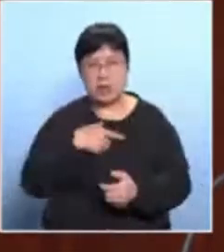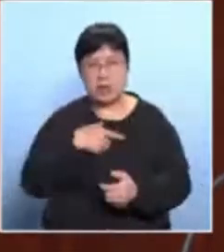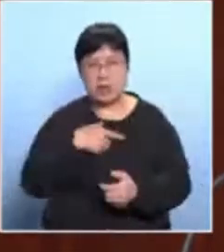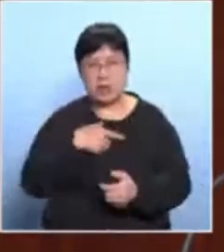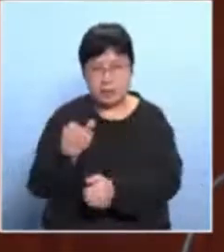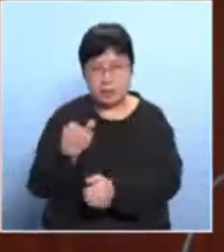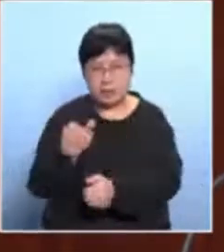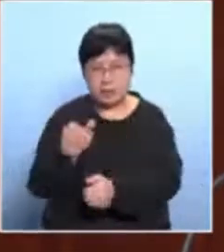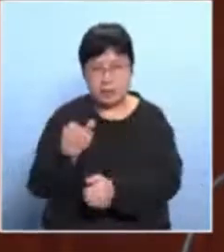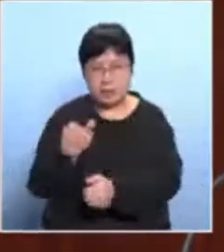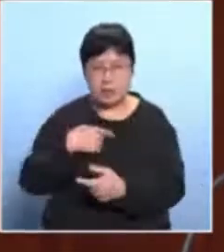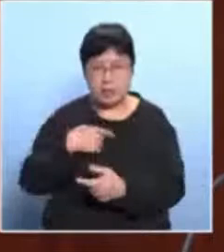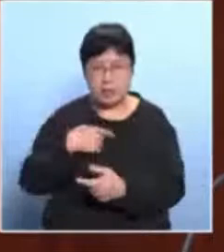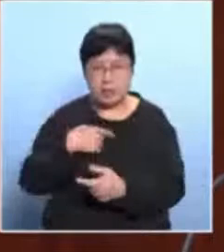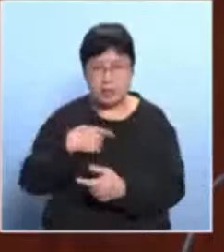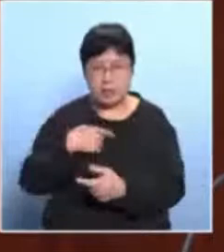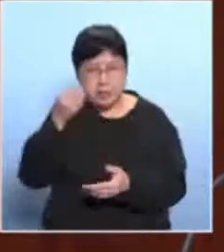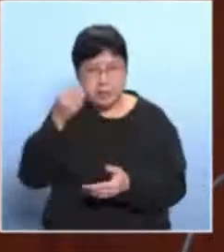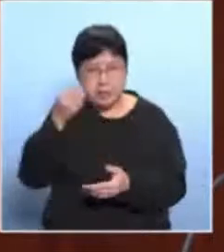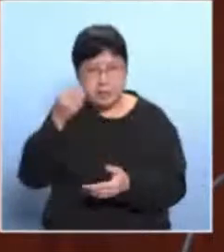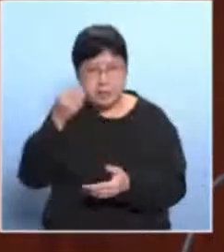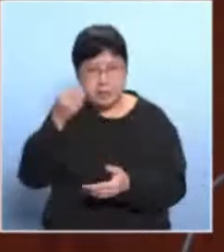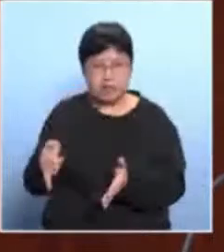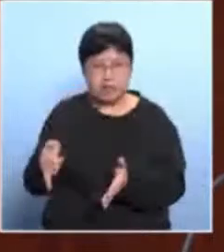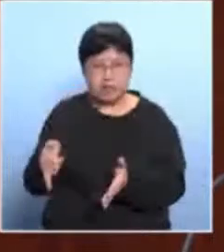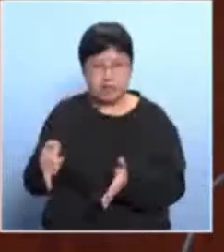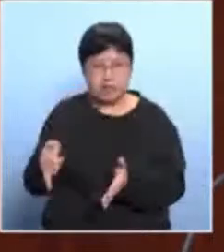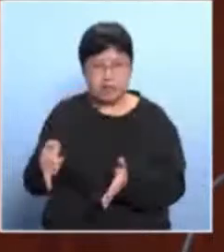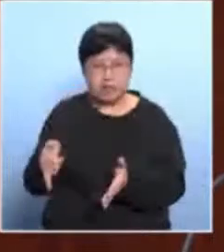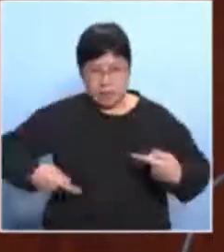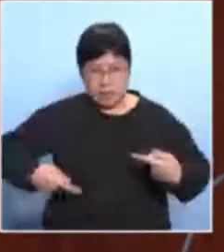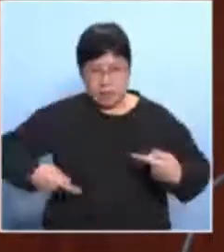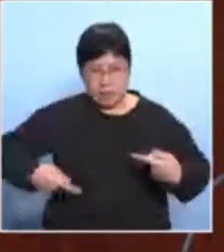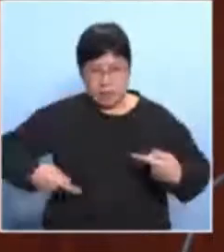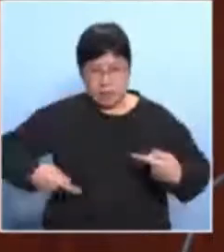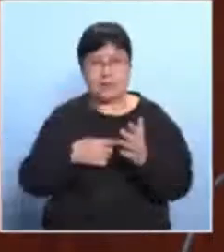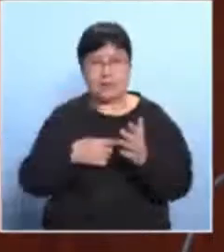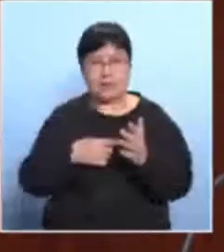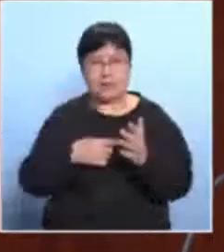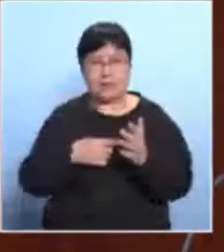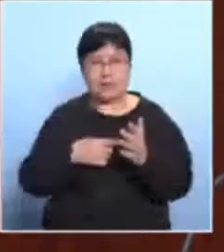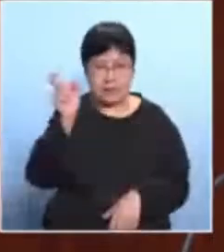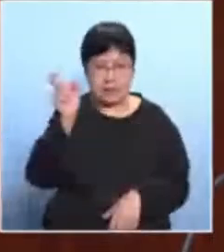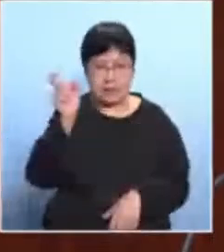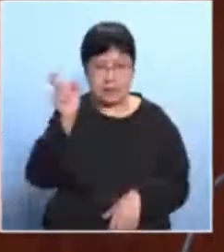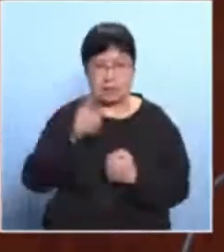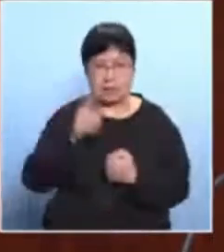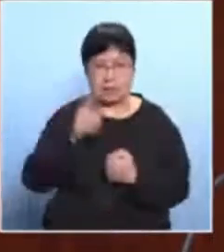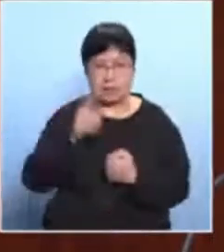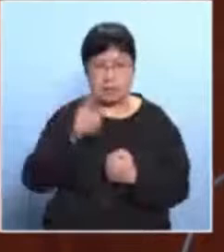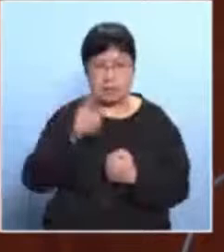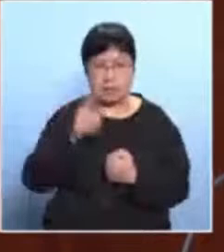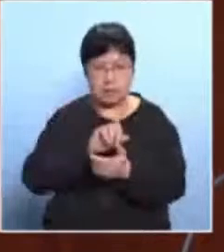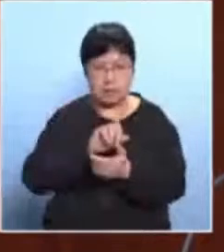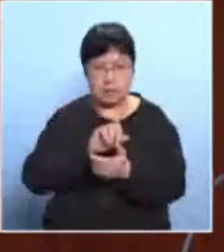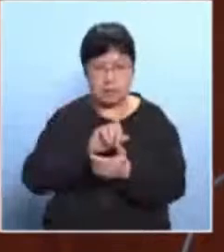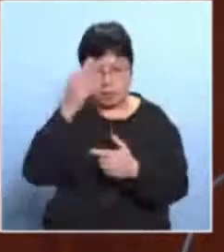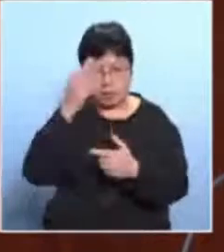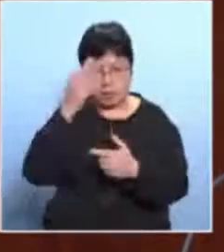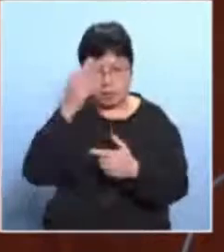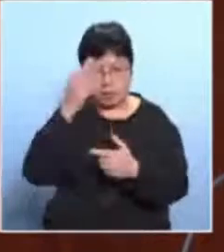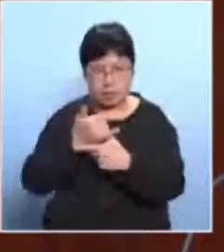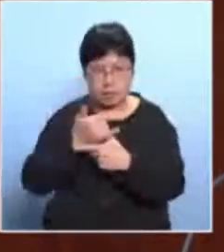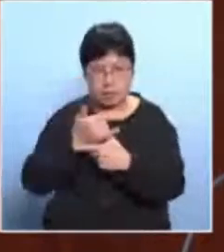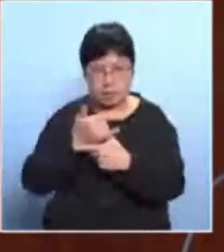wheelchair-accessible electric taxis. In the first half of 2024, we will formulate a citywide green